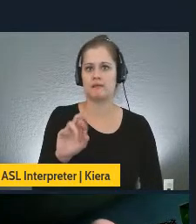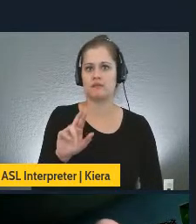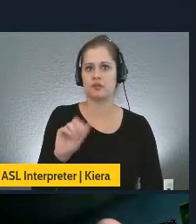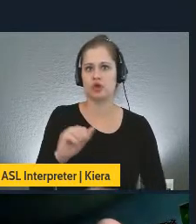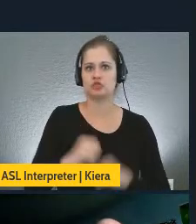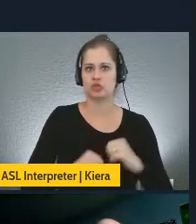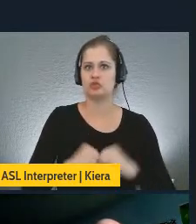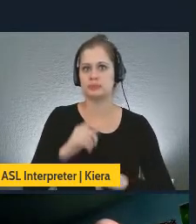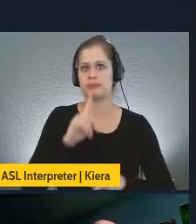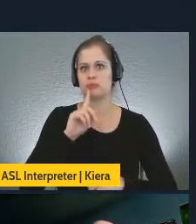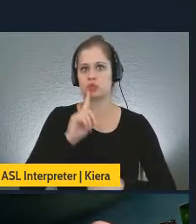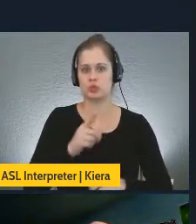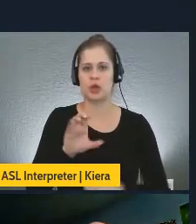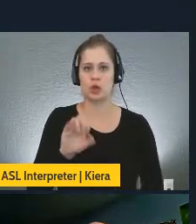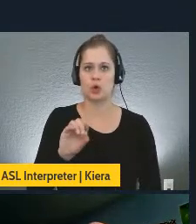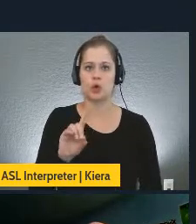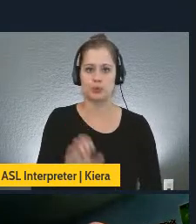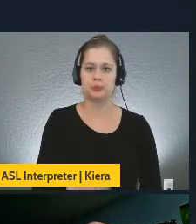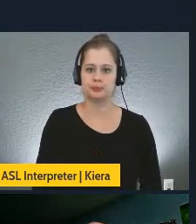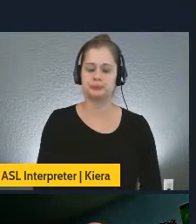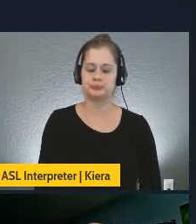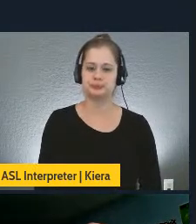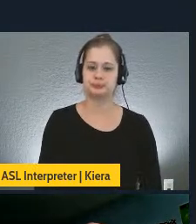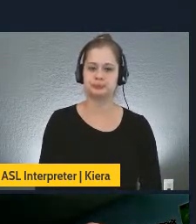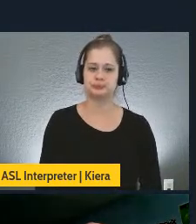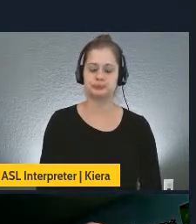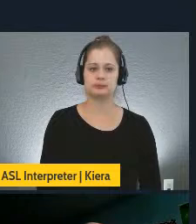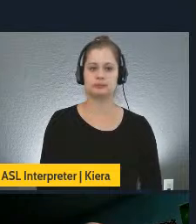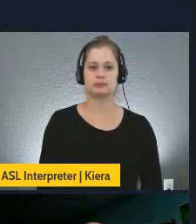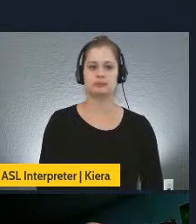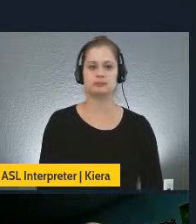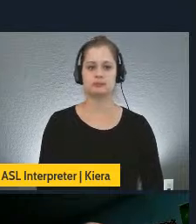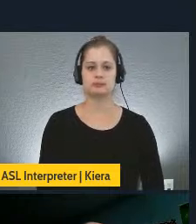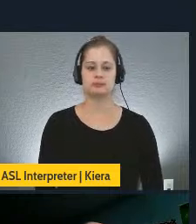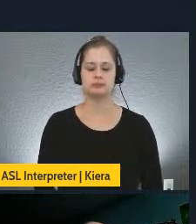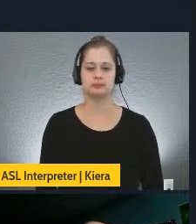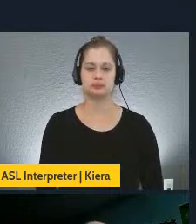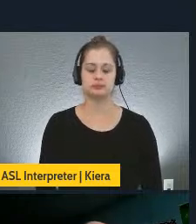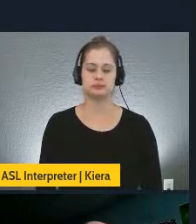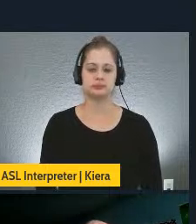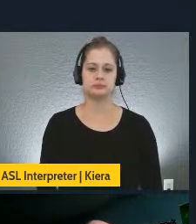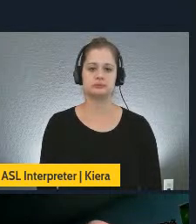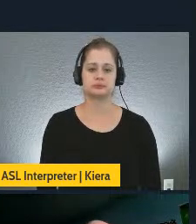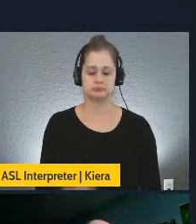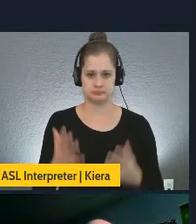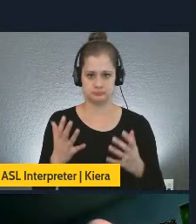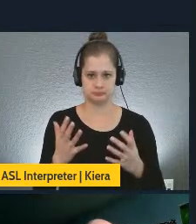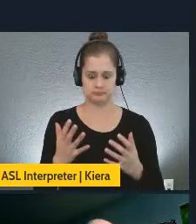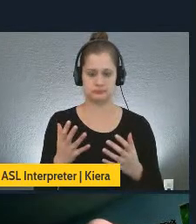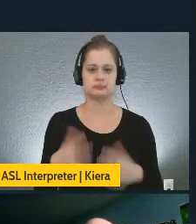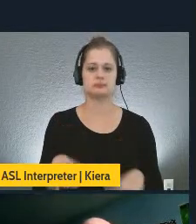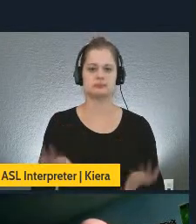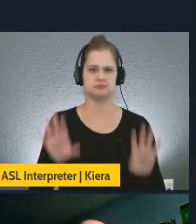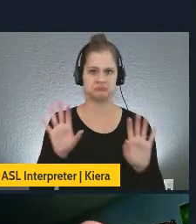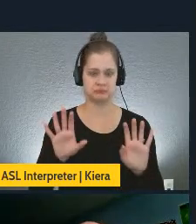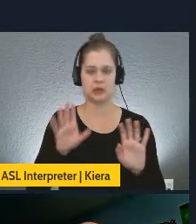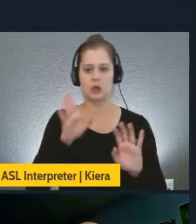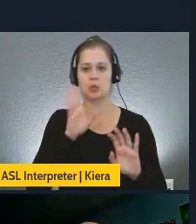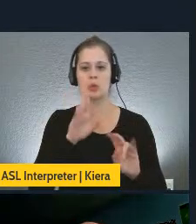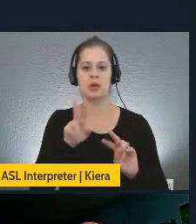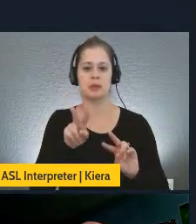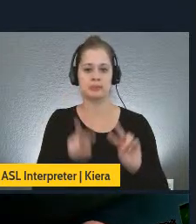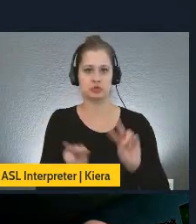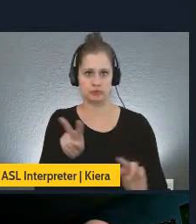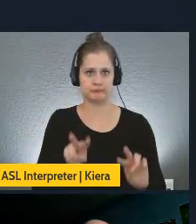code. So once we've got our functions which will observe